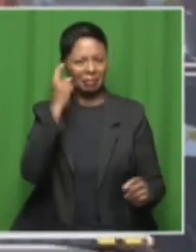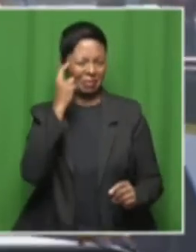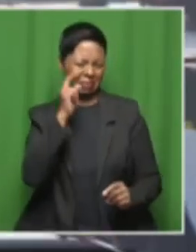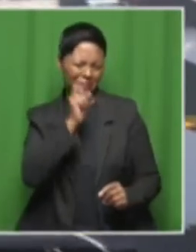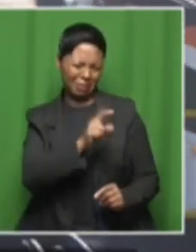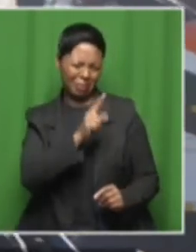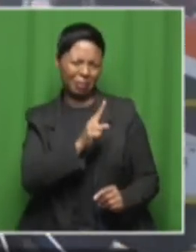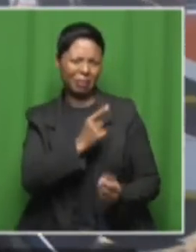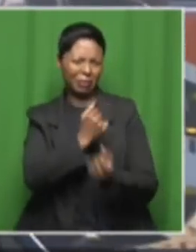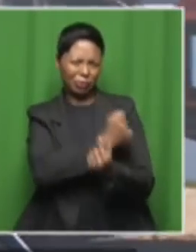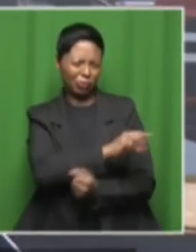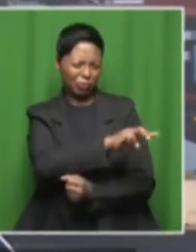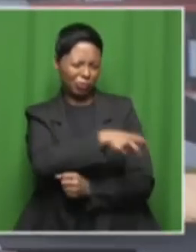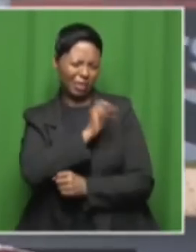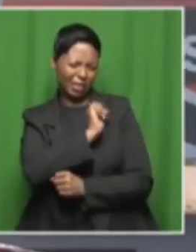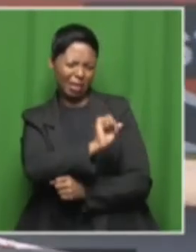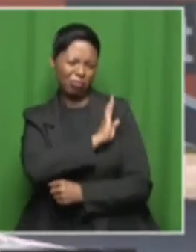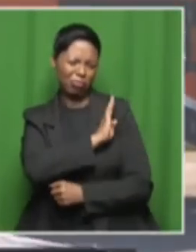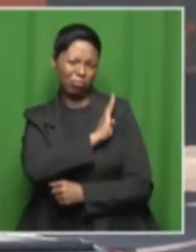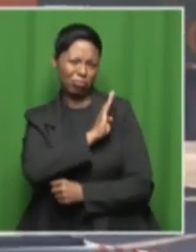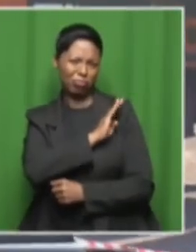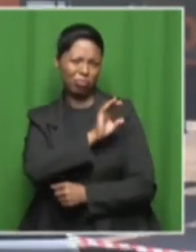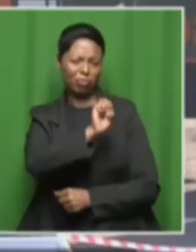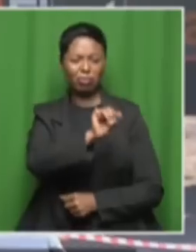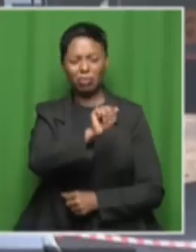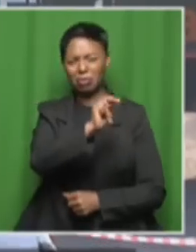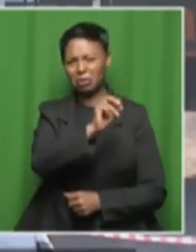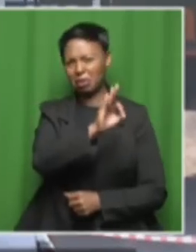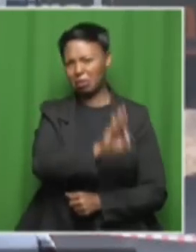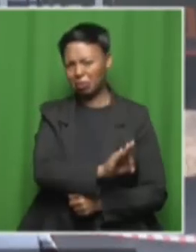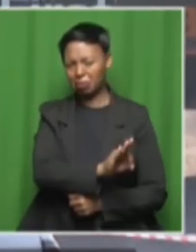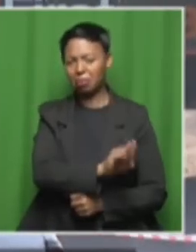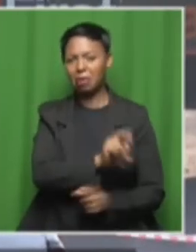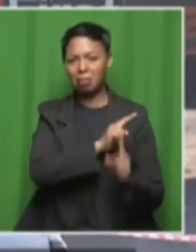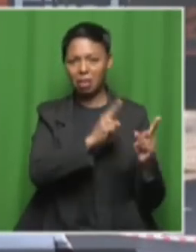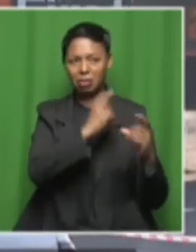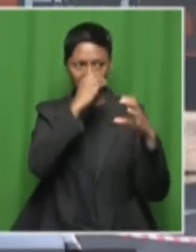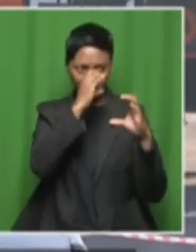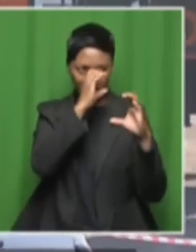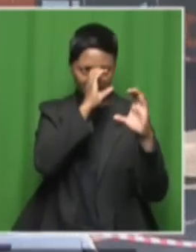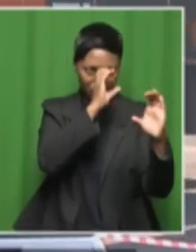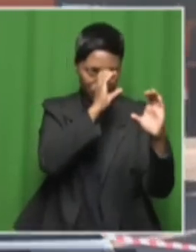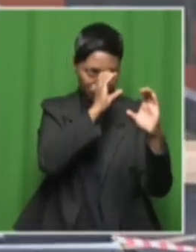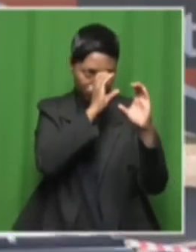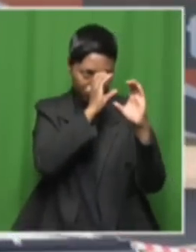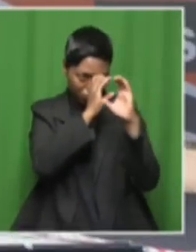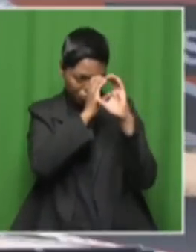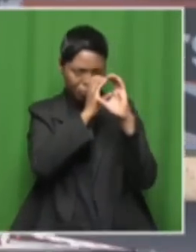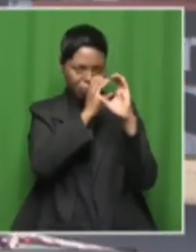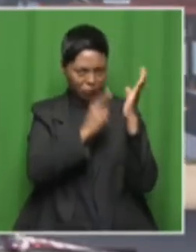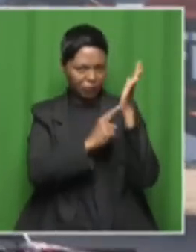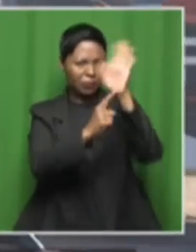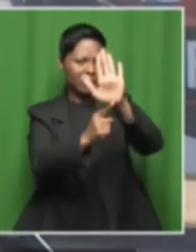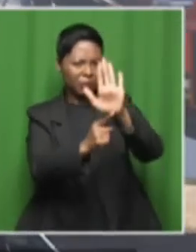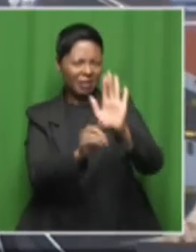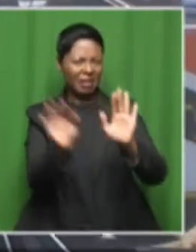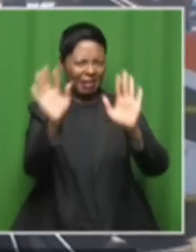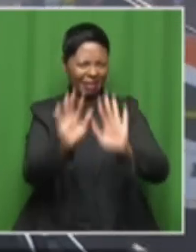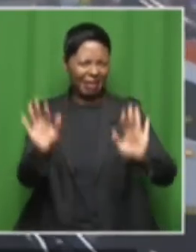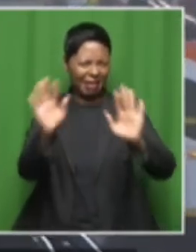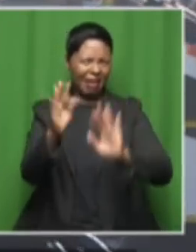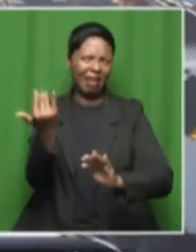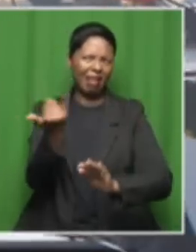colleague Kwazimanzi would be able to zoom in much closer for you to see the exact color. It is